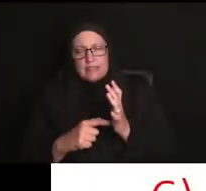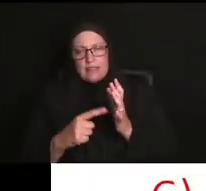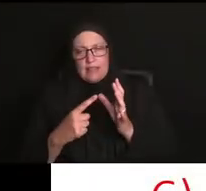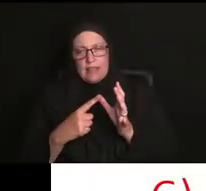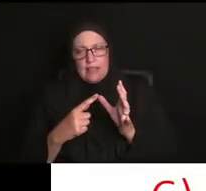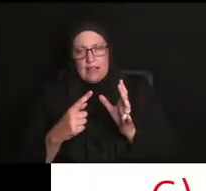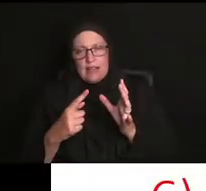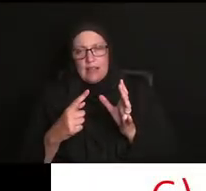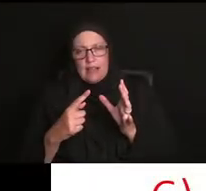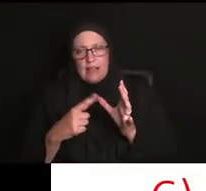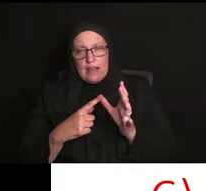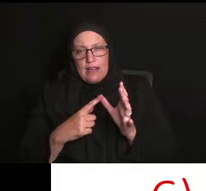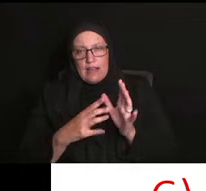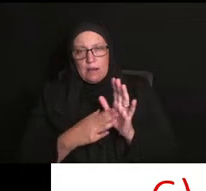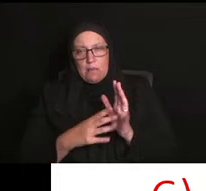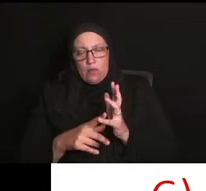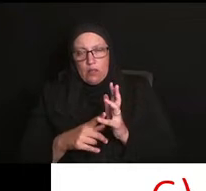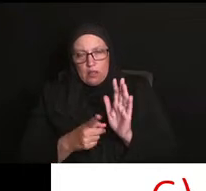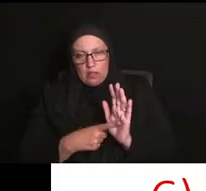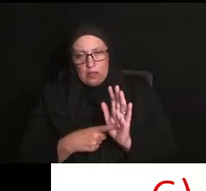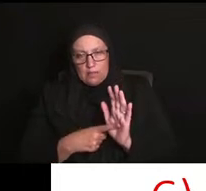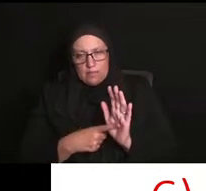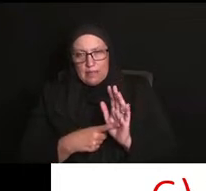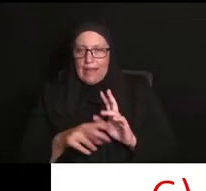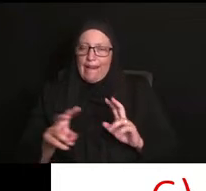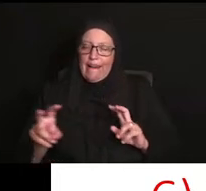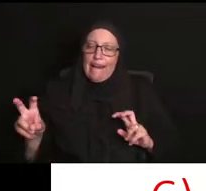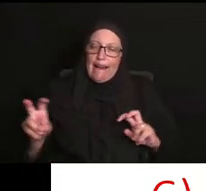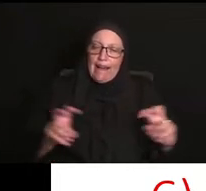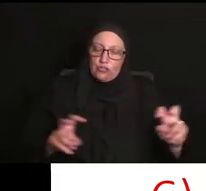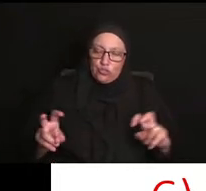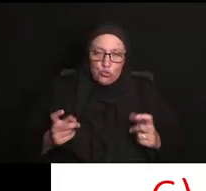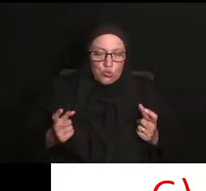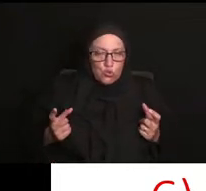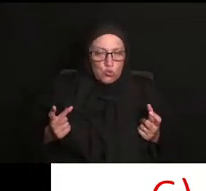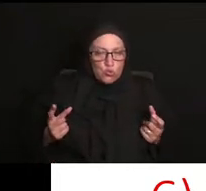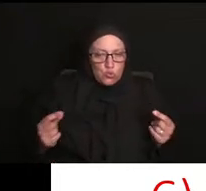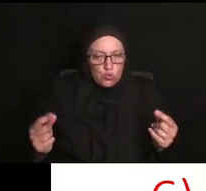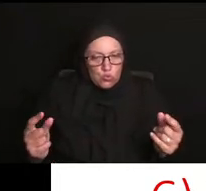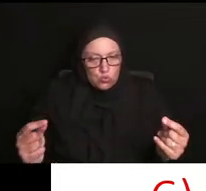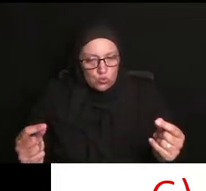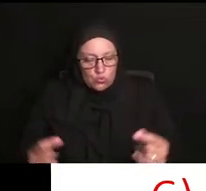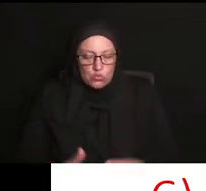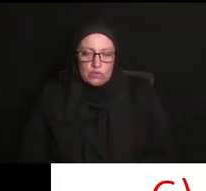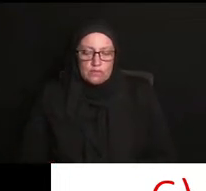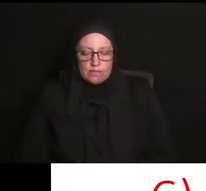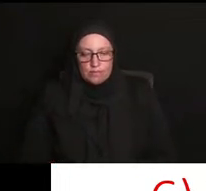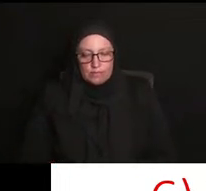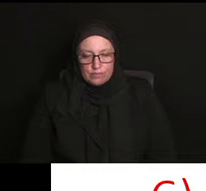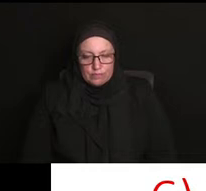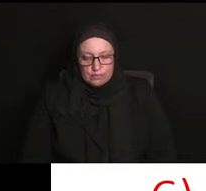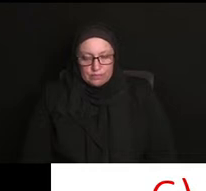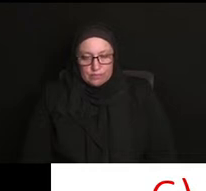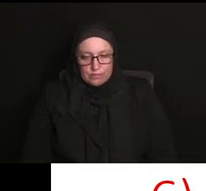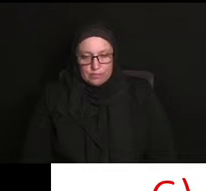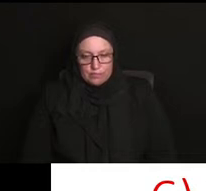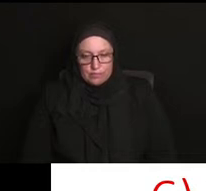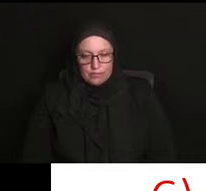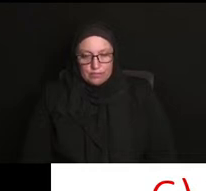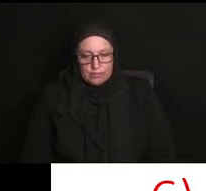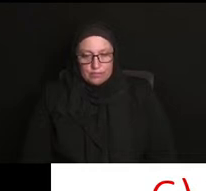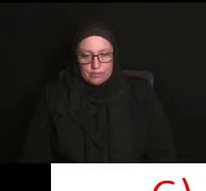Action. You see, the slave of Allah, going back to that narration, he does what he's